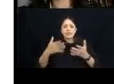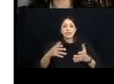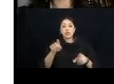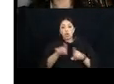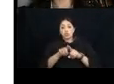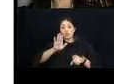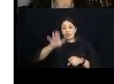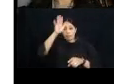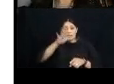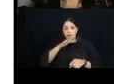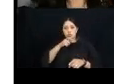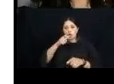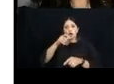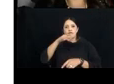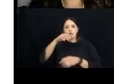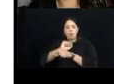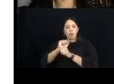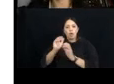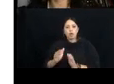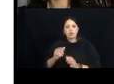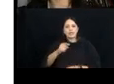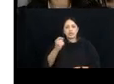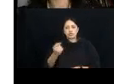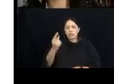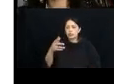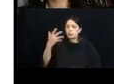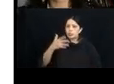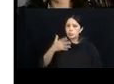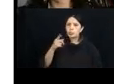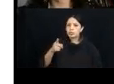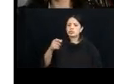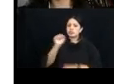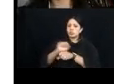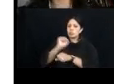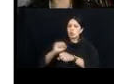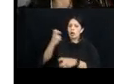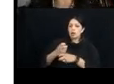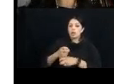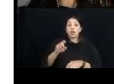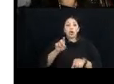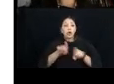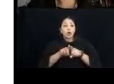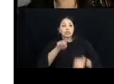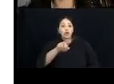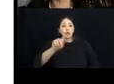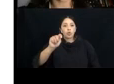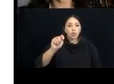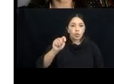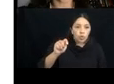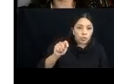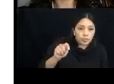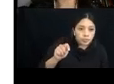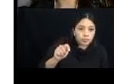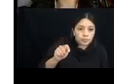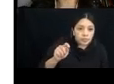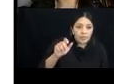are doing. Other images around the Southwest, you have Reyes Lopez Tejerina, who has opened up a whole new